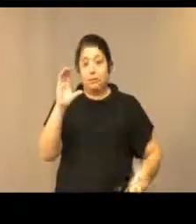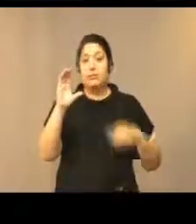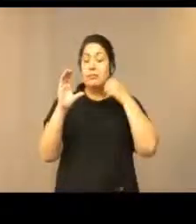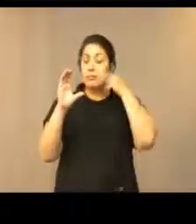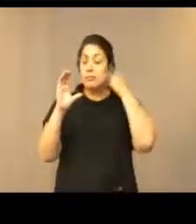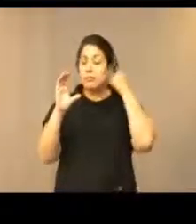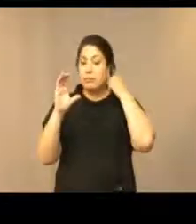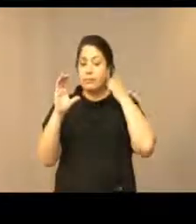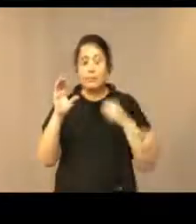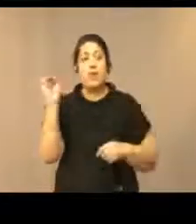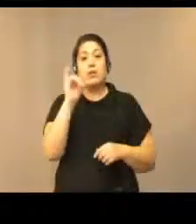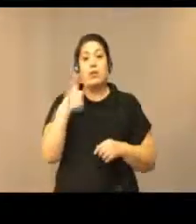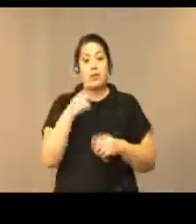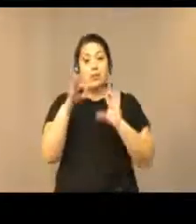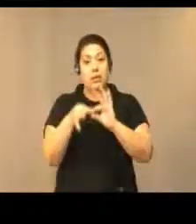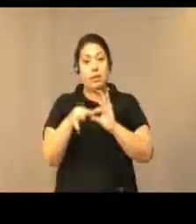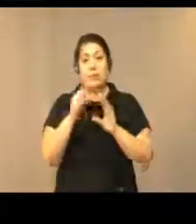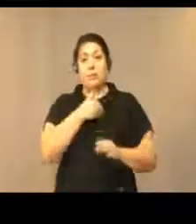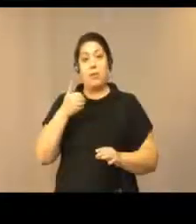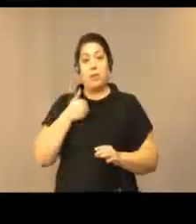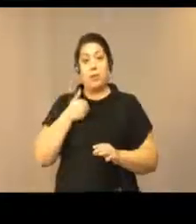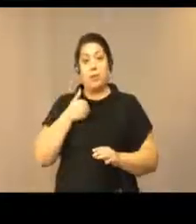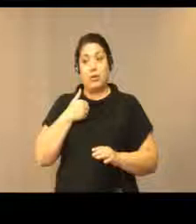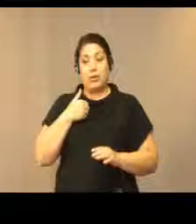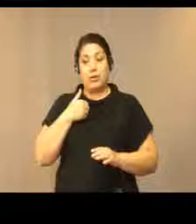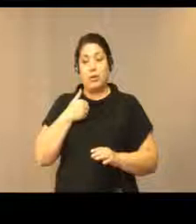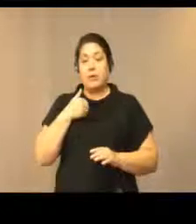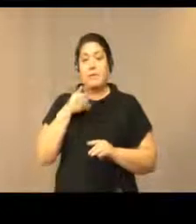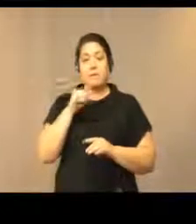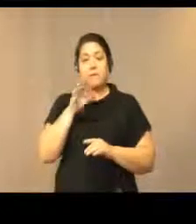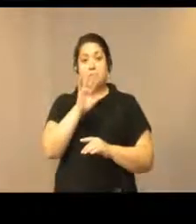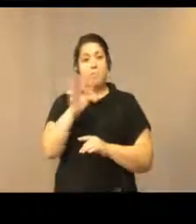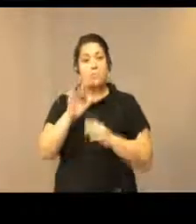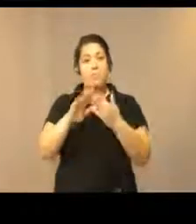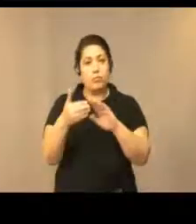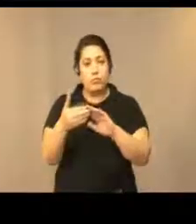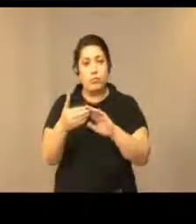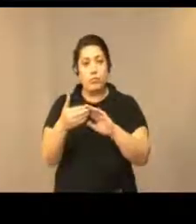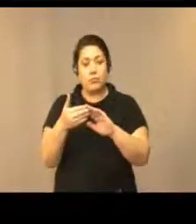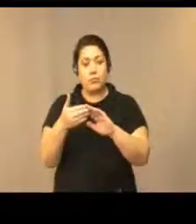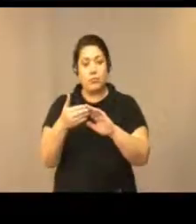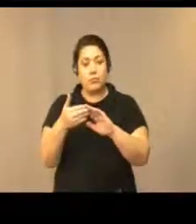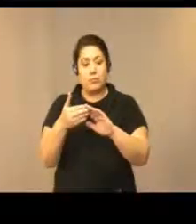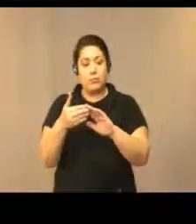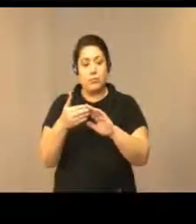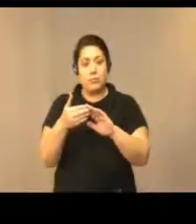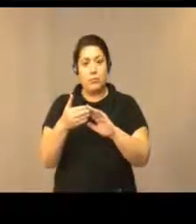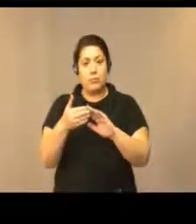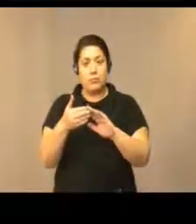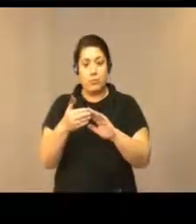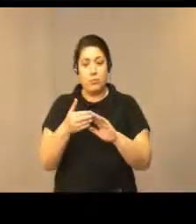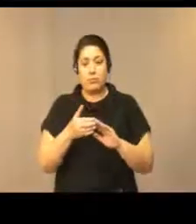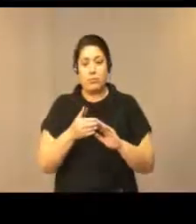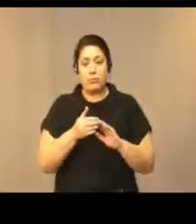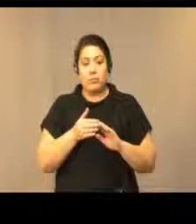BCANS. I am also a member of the Lac Seul clan within the Gitxsan First Nation.